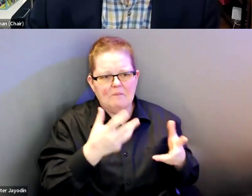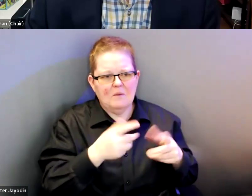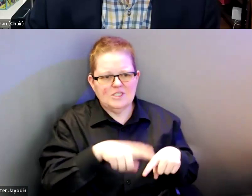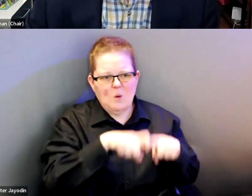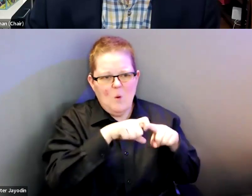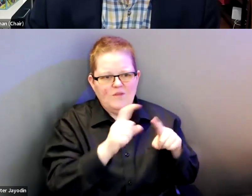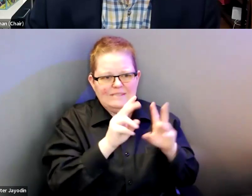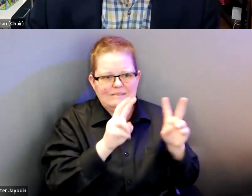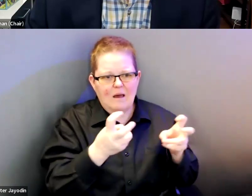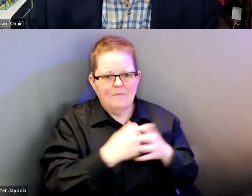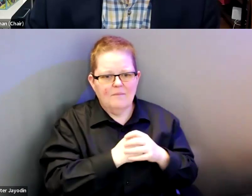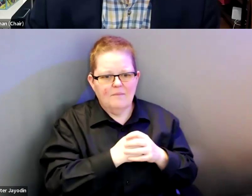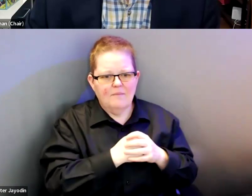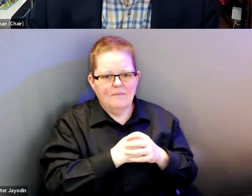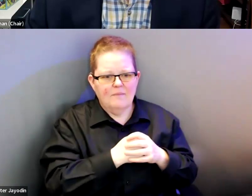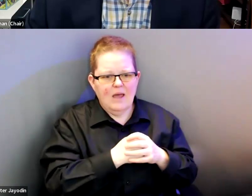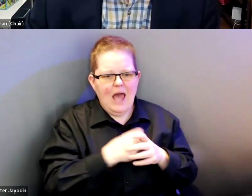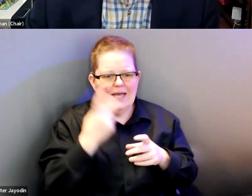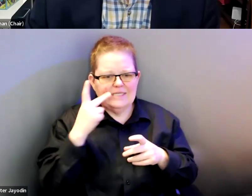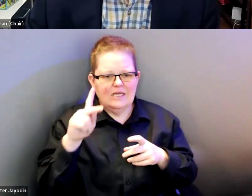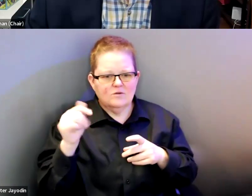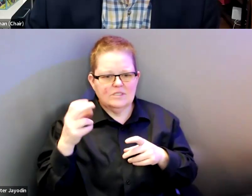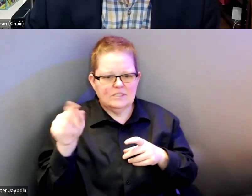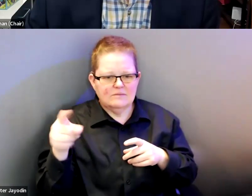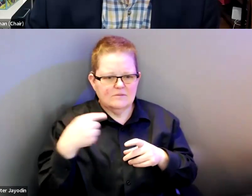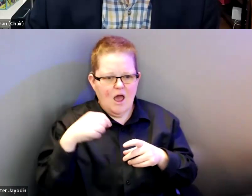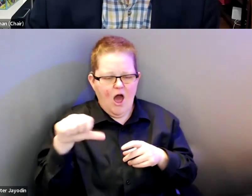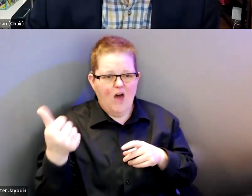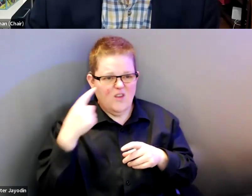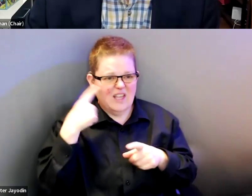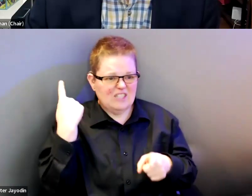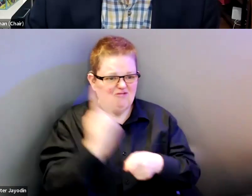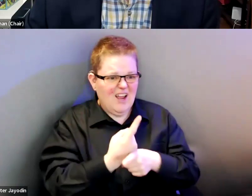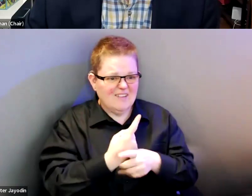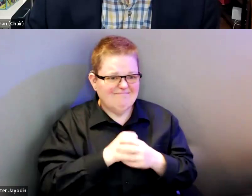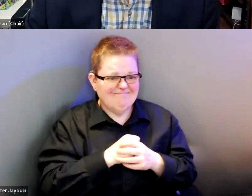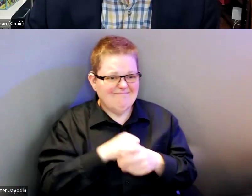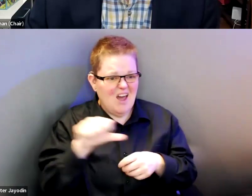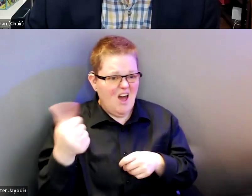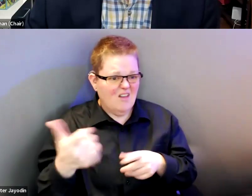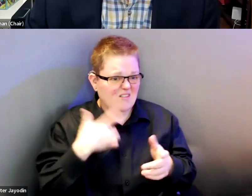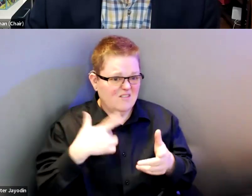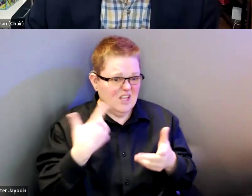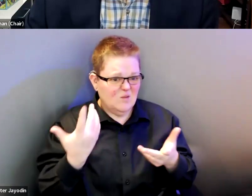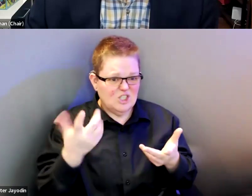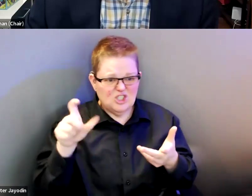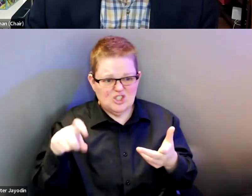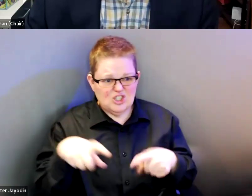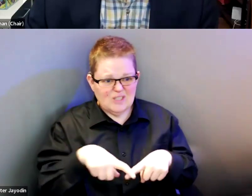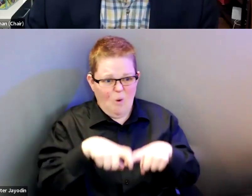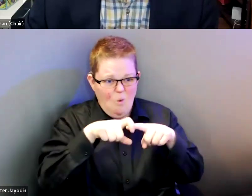see Kirsten being like, that looks right. Are there others who think that maybe we should, we have